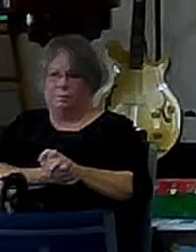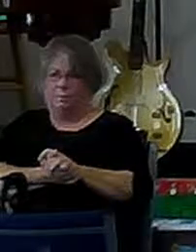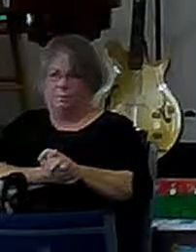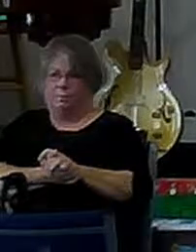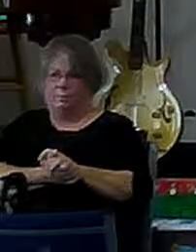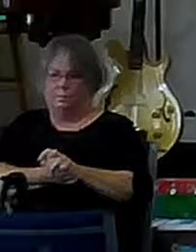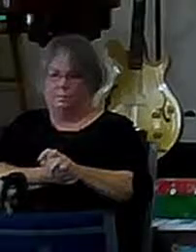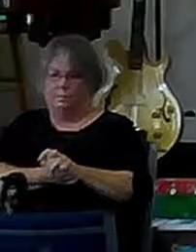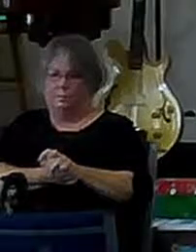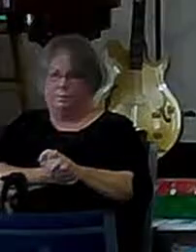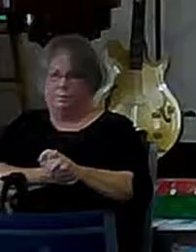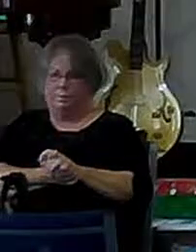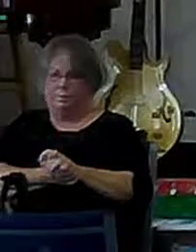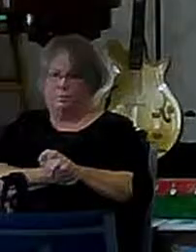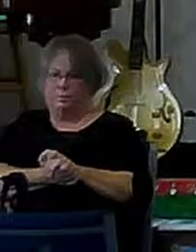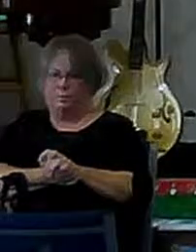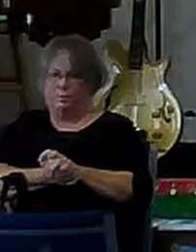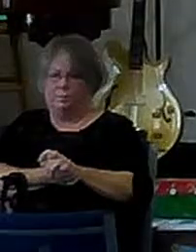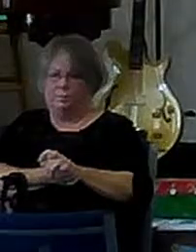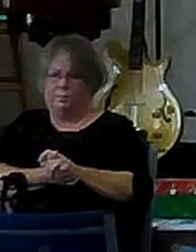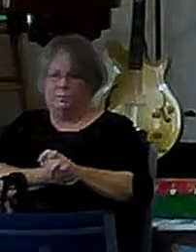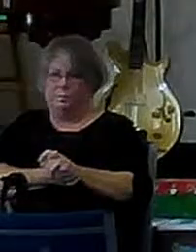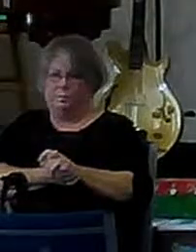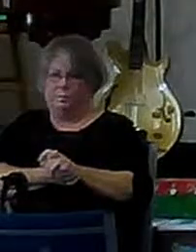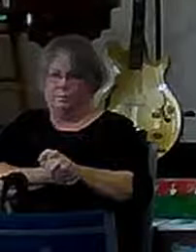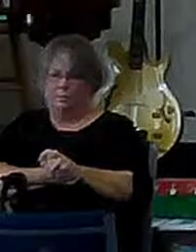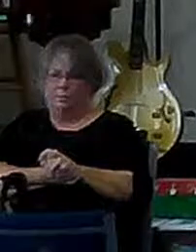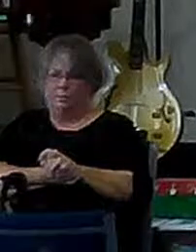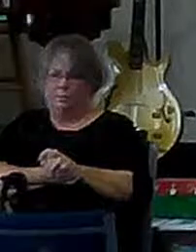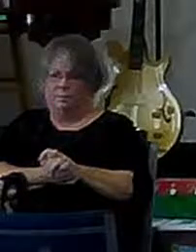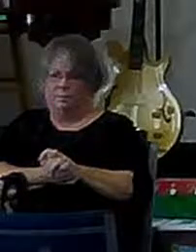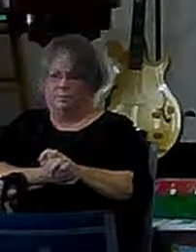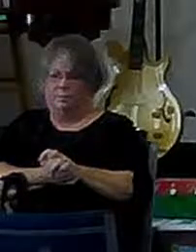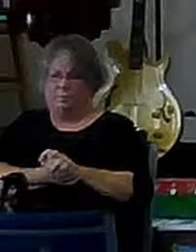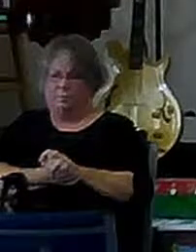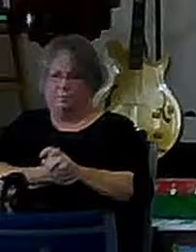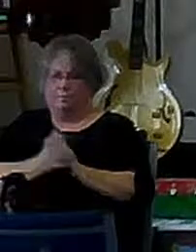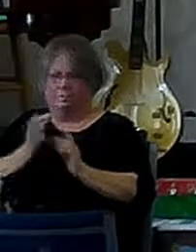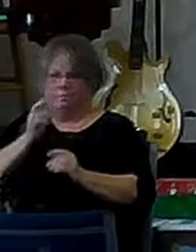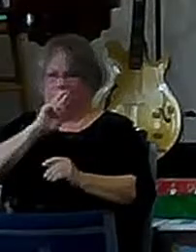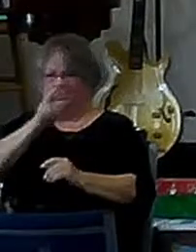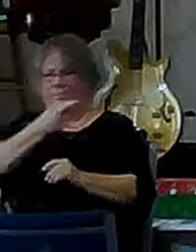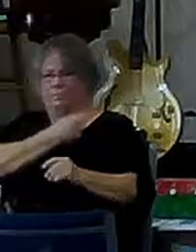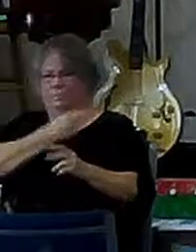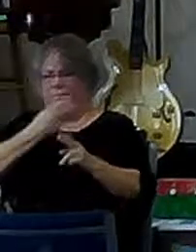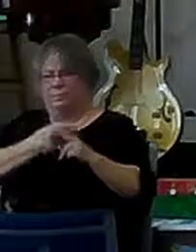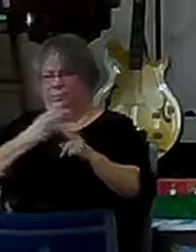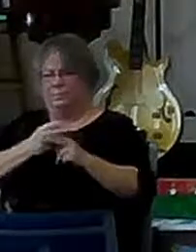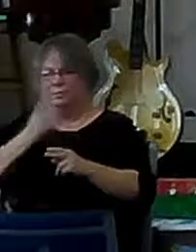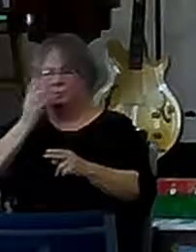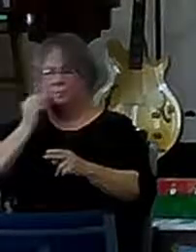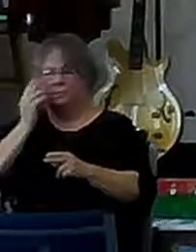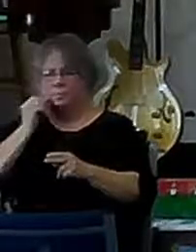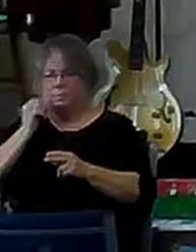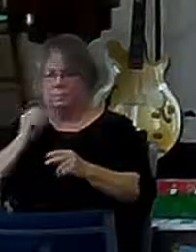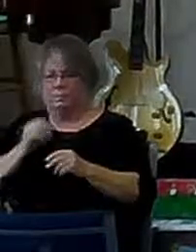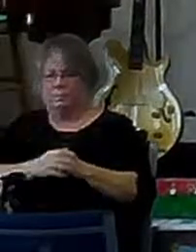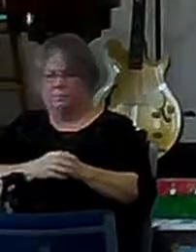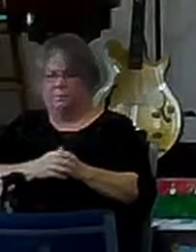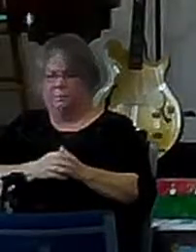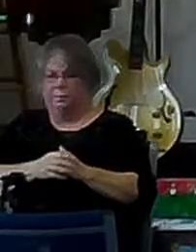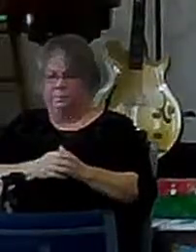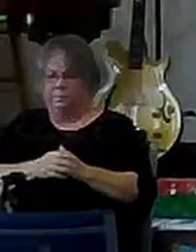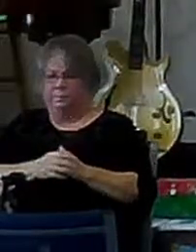Snow. I believe he's the third prophet within Mormonism. But he is articulating clearly